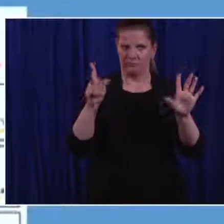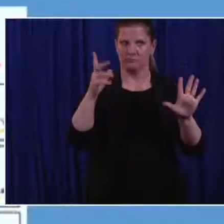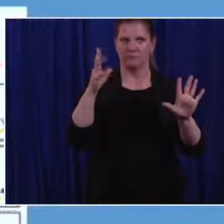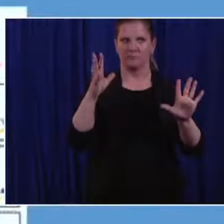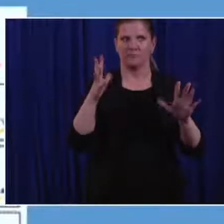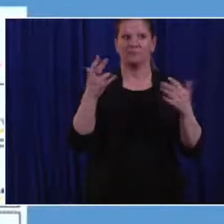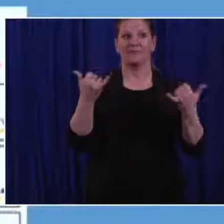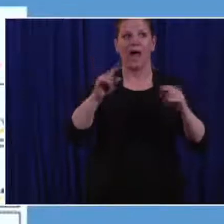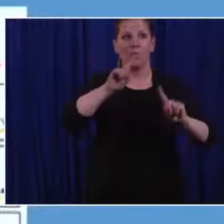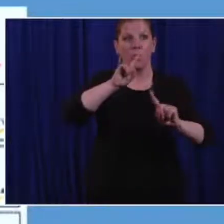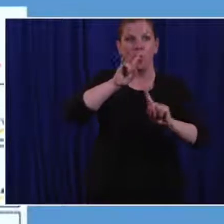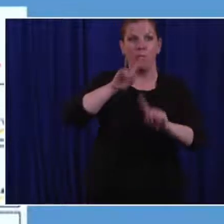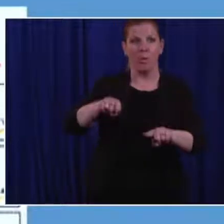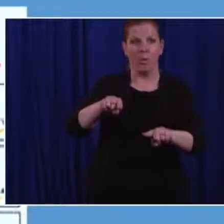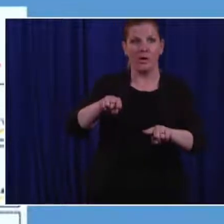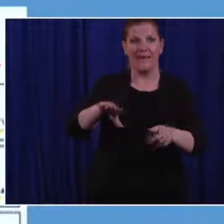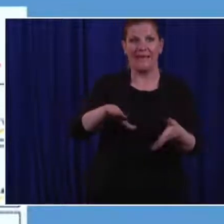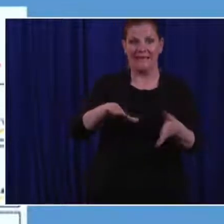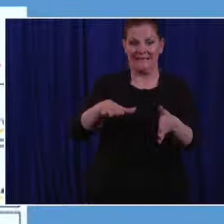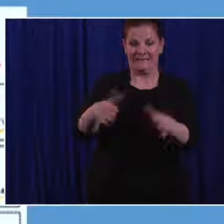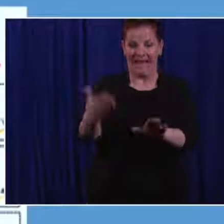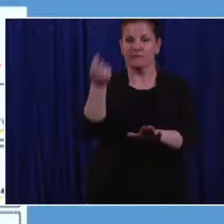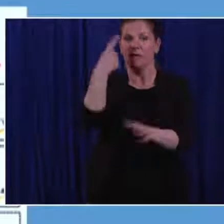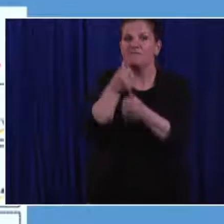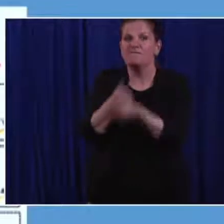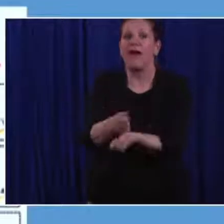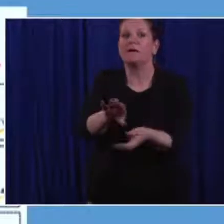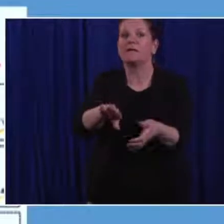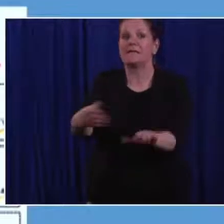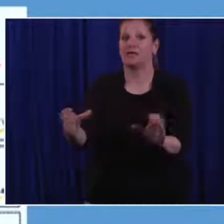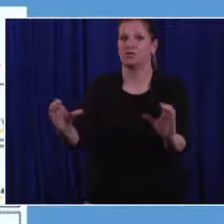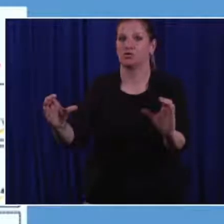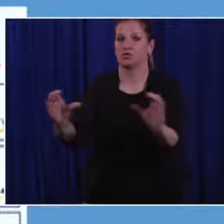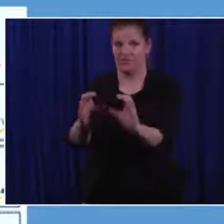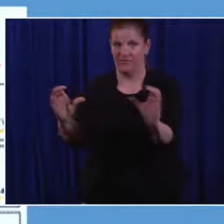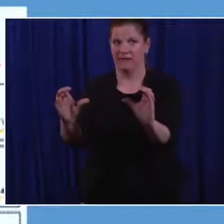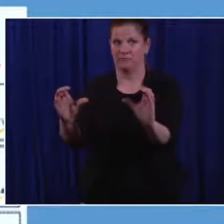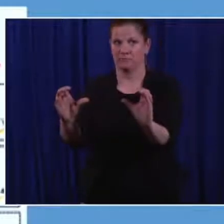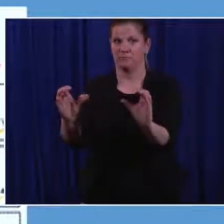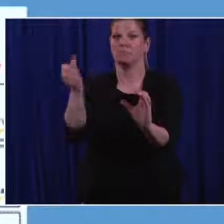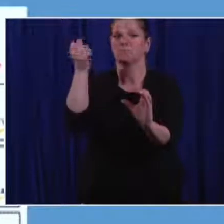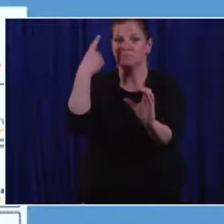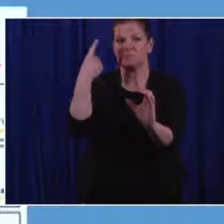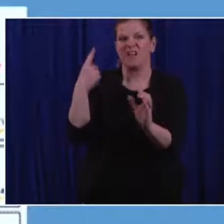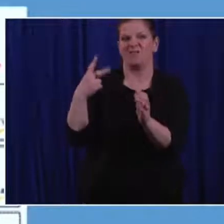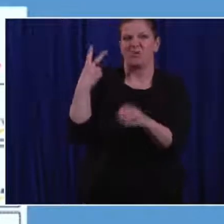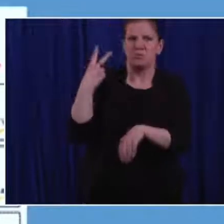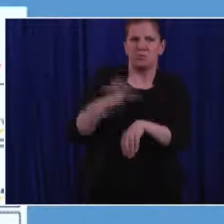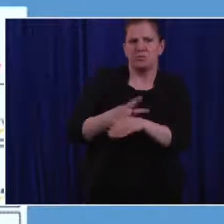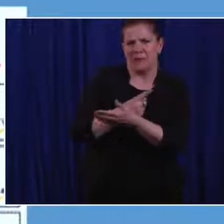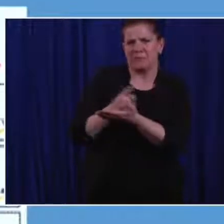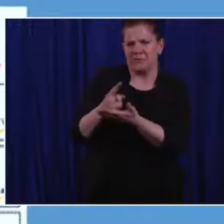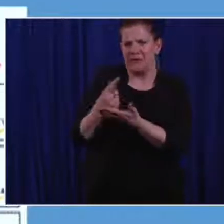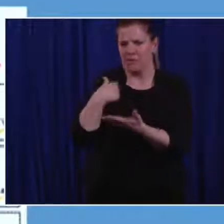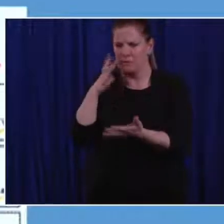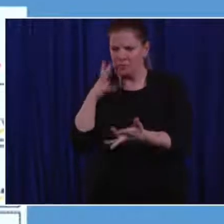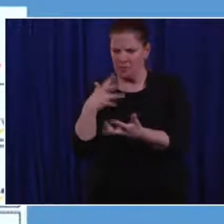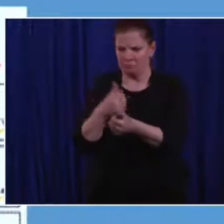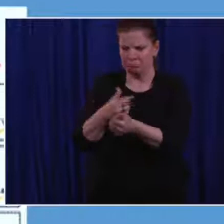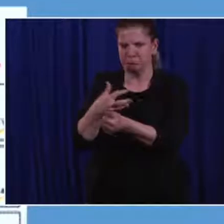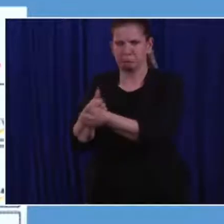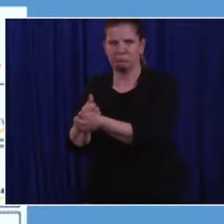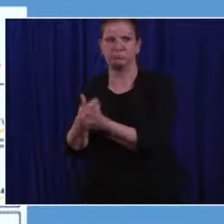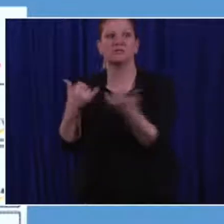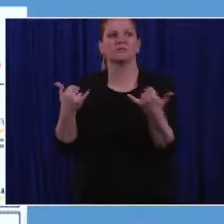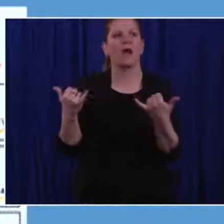deaths that have been confirmed by death certificates, and these numbers are updated twice a week. Eric, let's go to the 88 county slide.